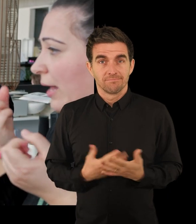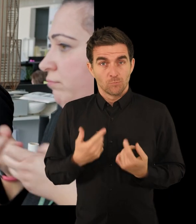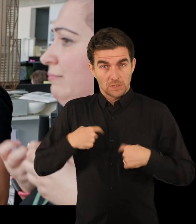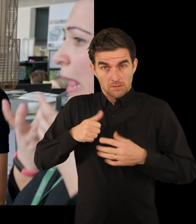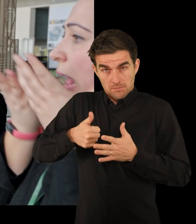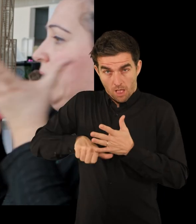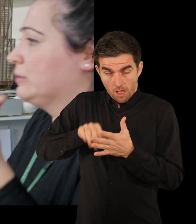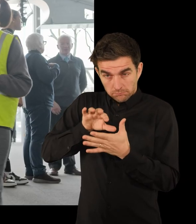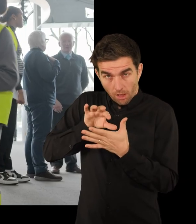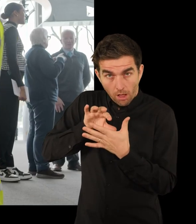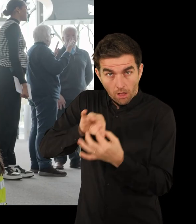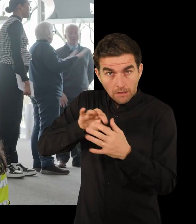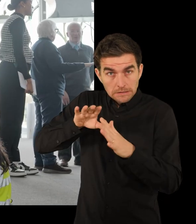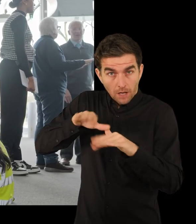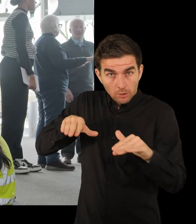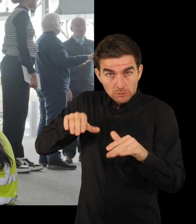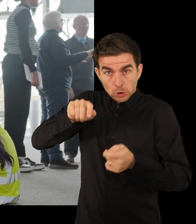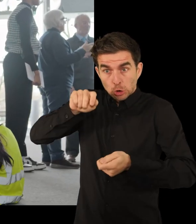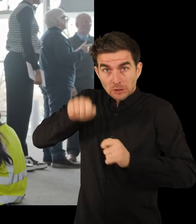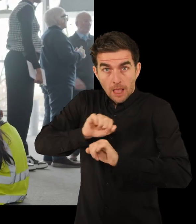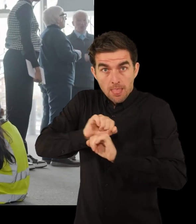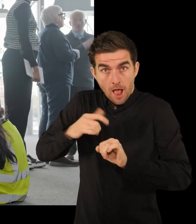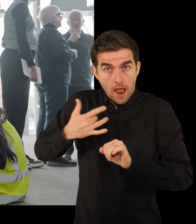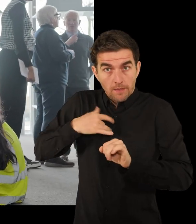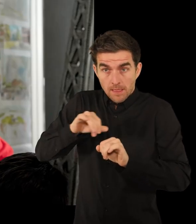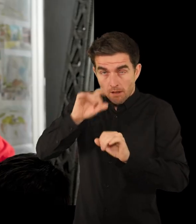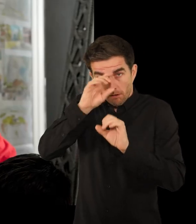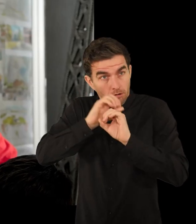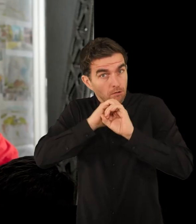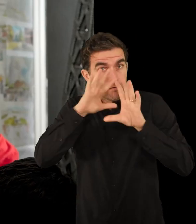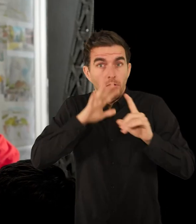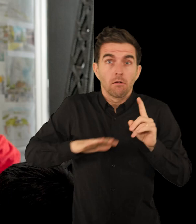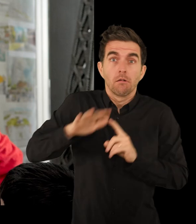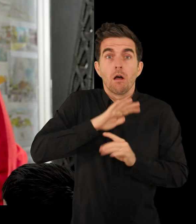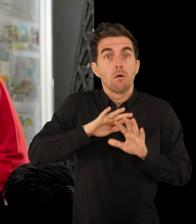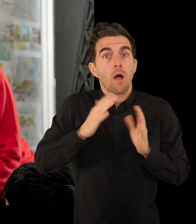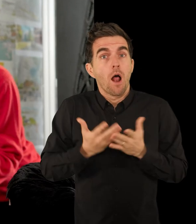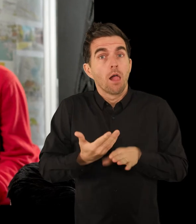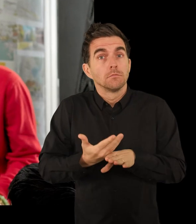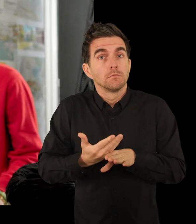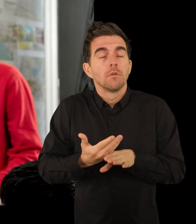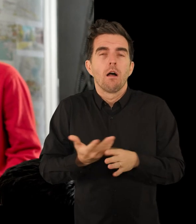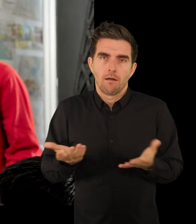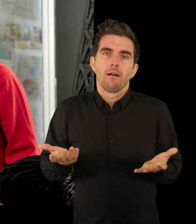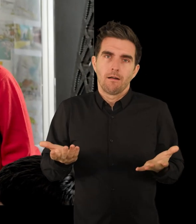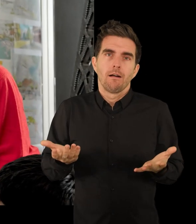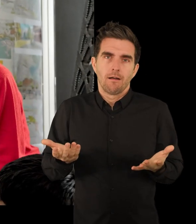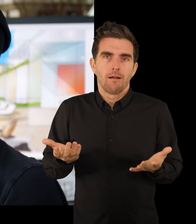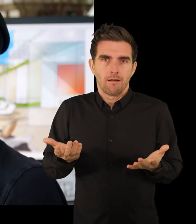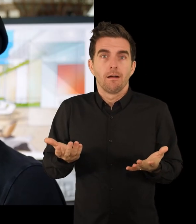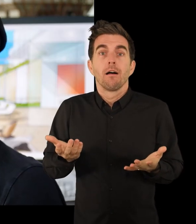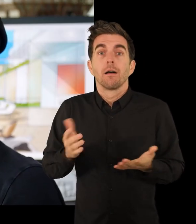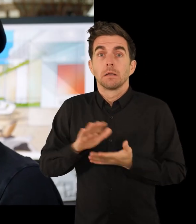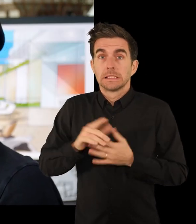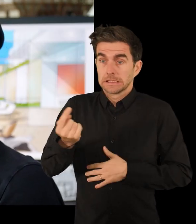If we start engaging with children and change their lives and their perception of the world,